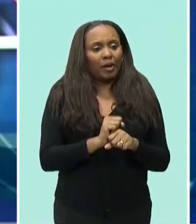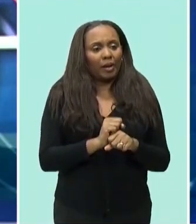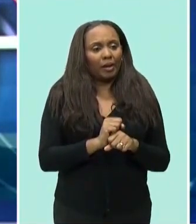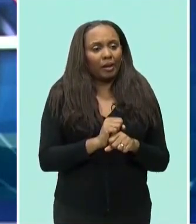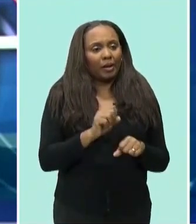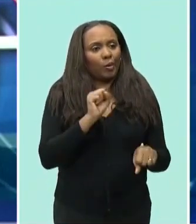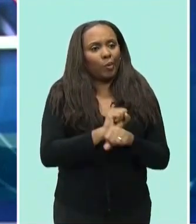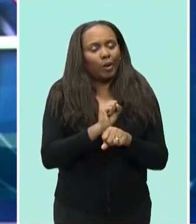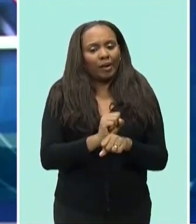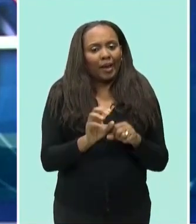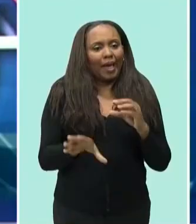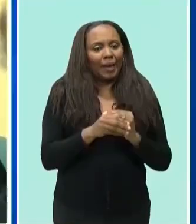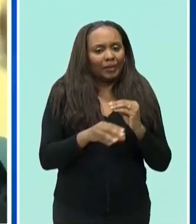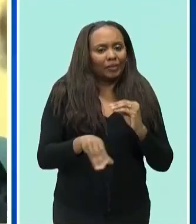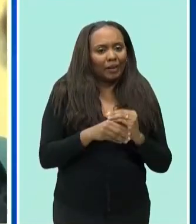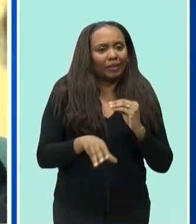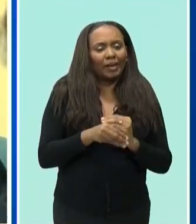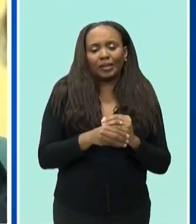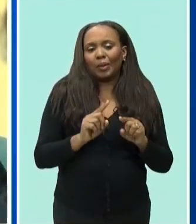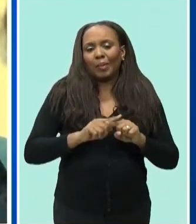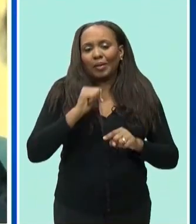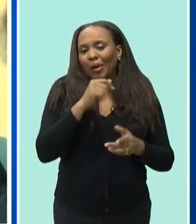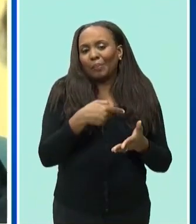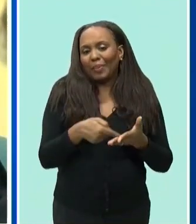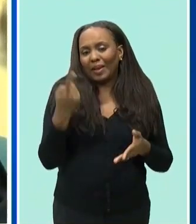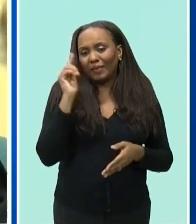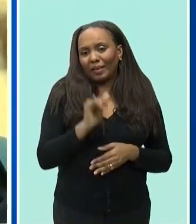compensation. The fact that